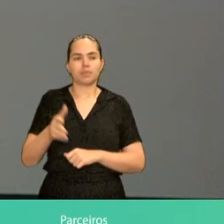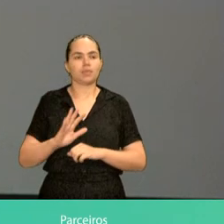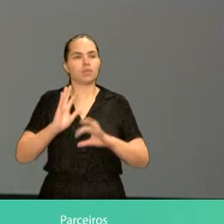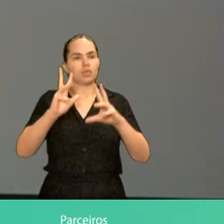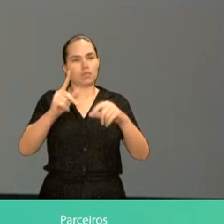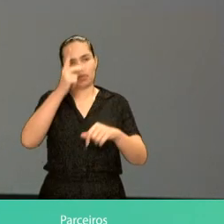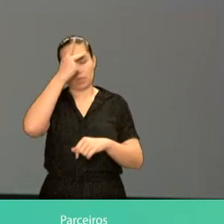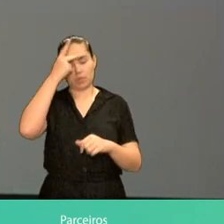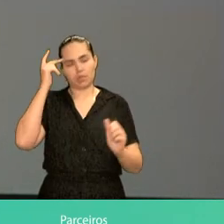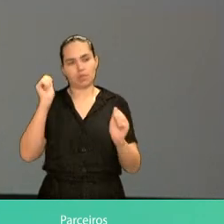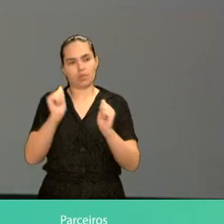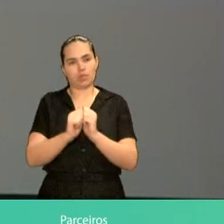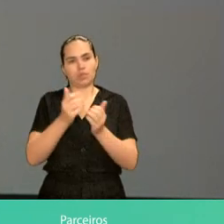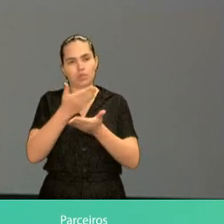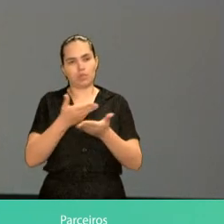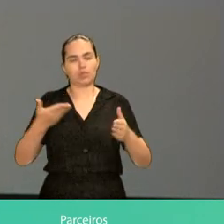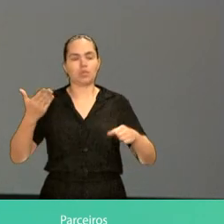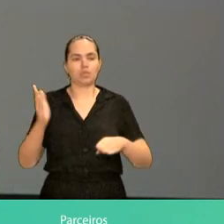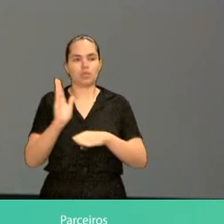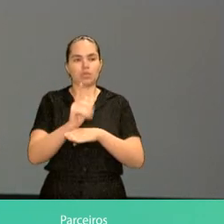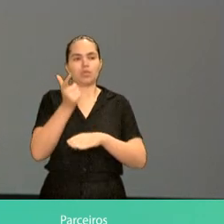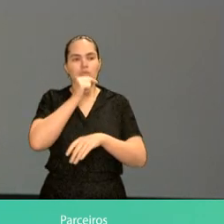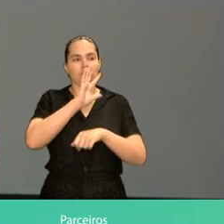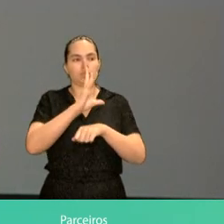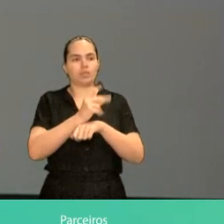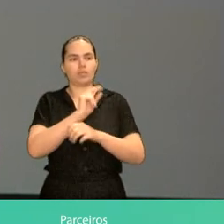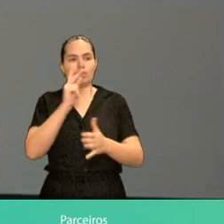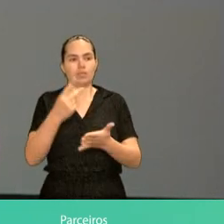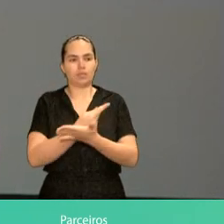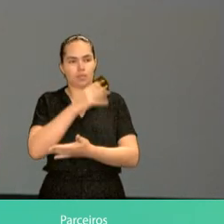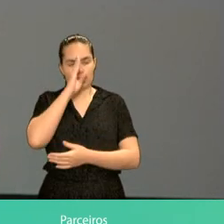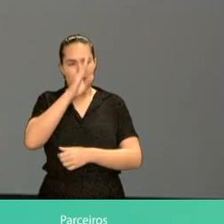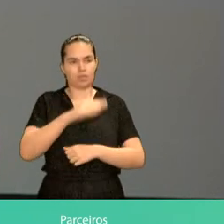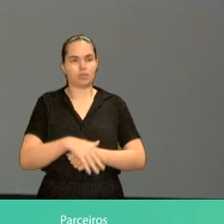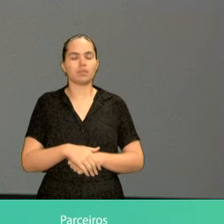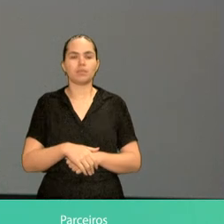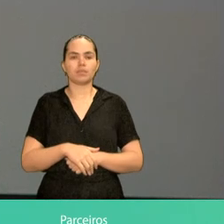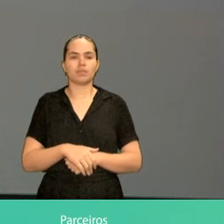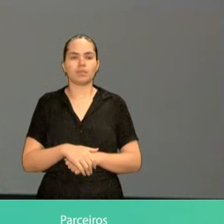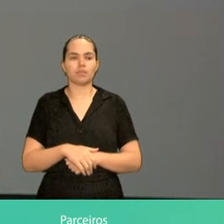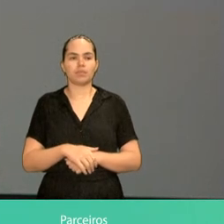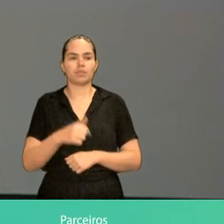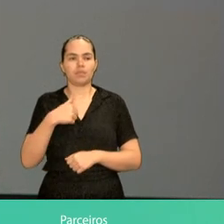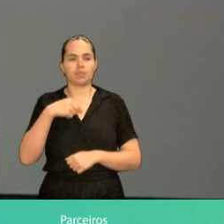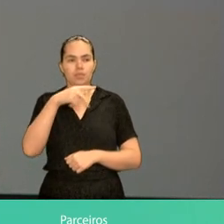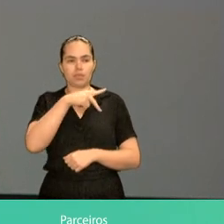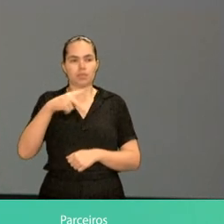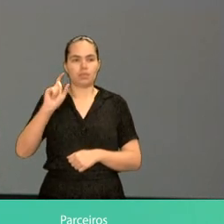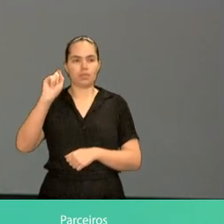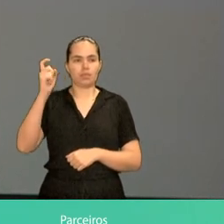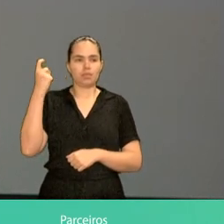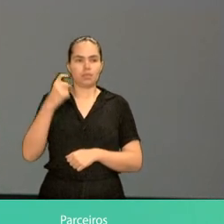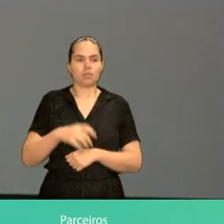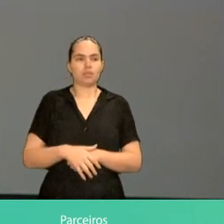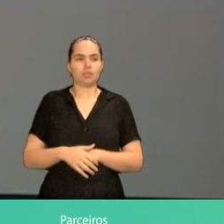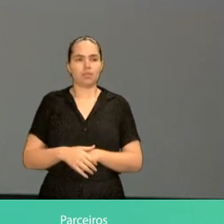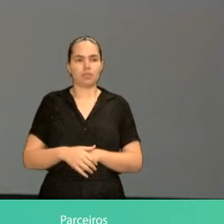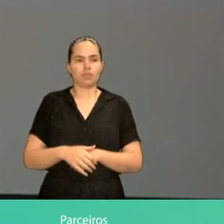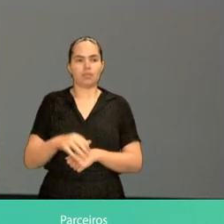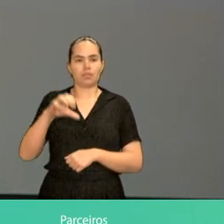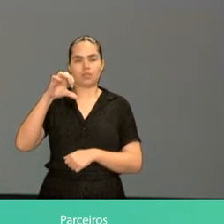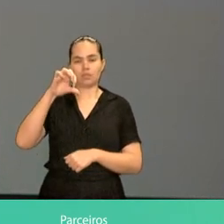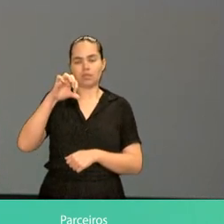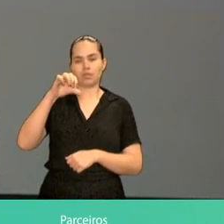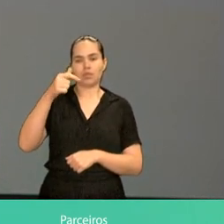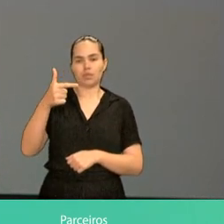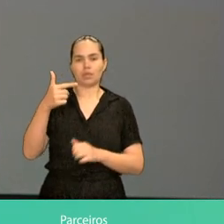and to every and each one of the collaborators. I am a former president for this house and